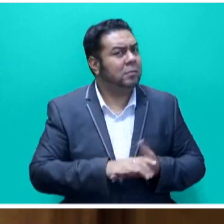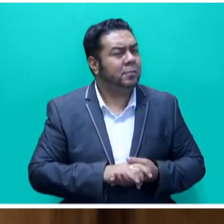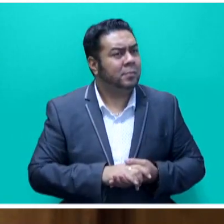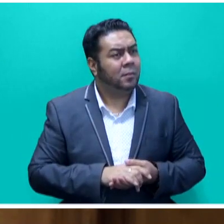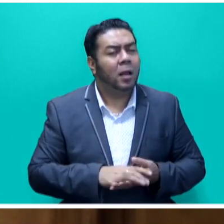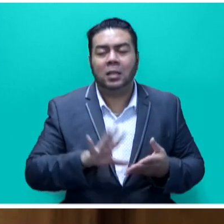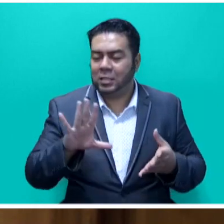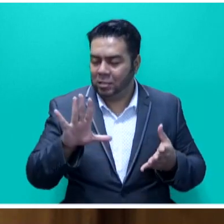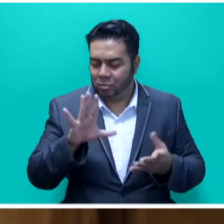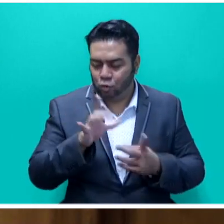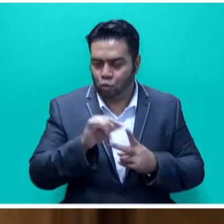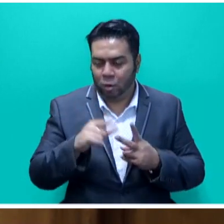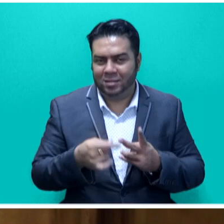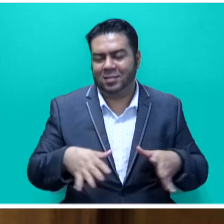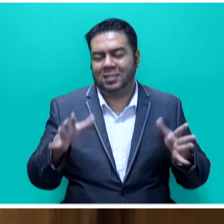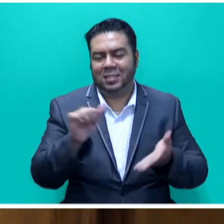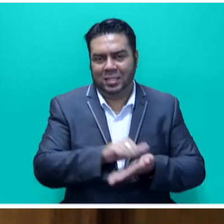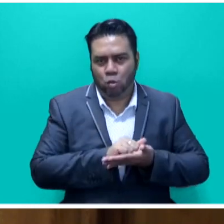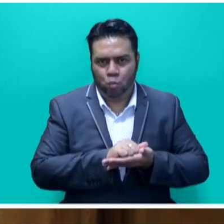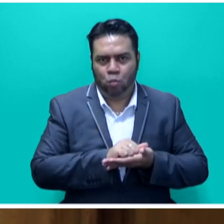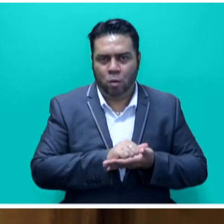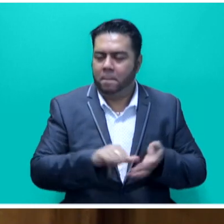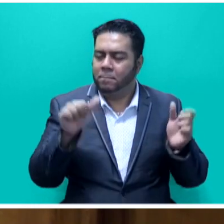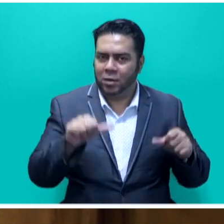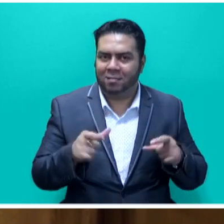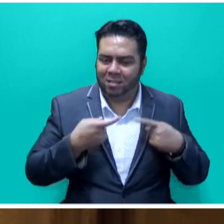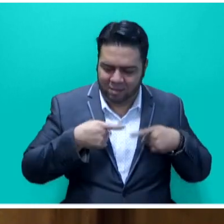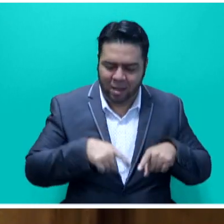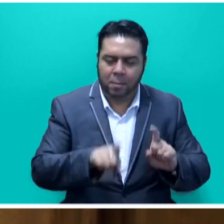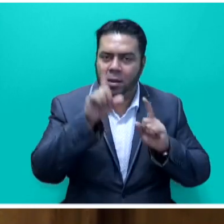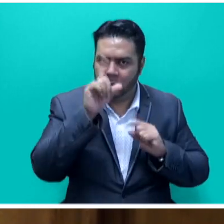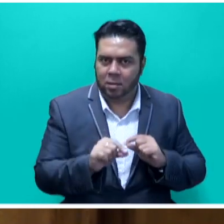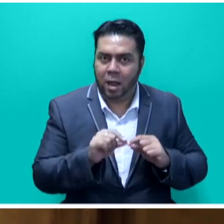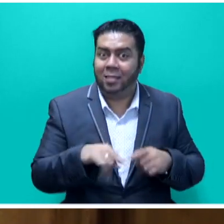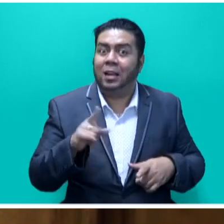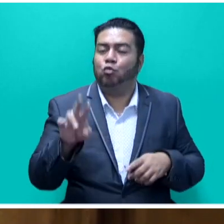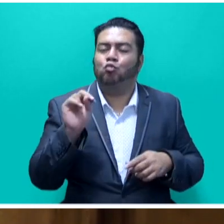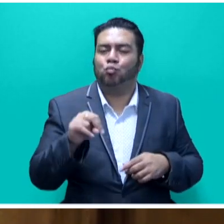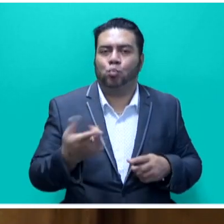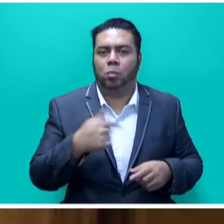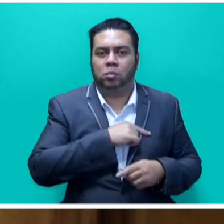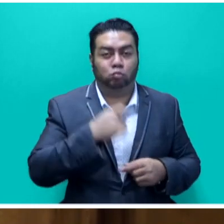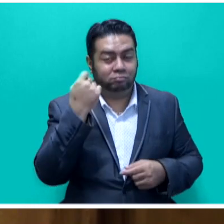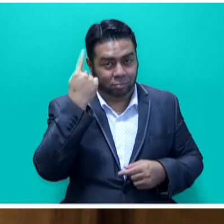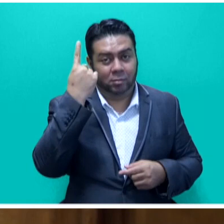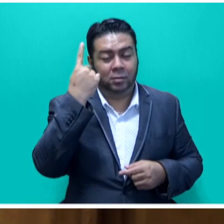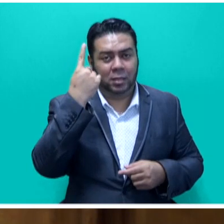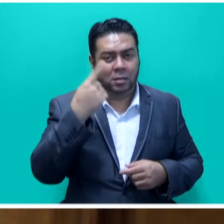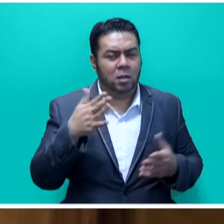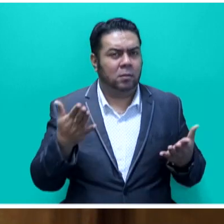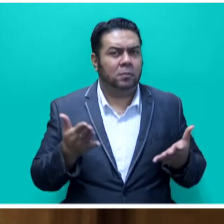are secure. These choices are secure and sustainable. And that requires us to understand and